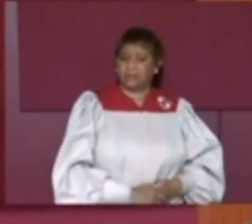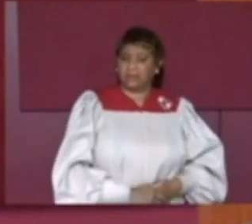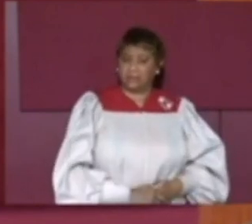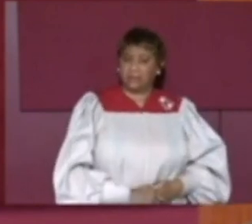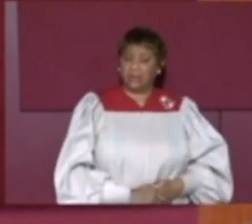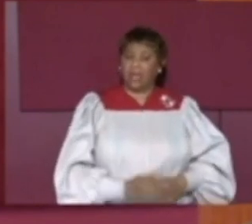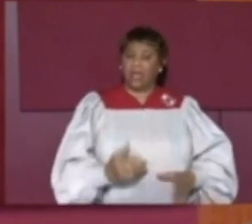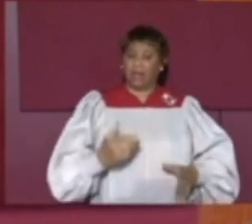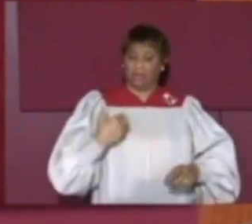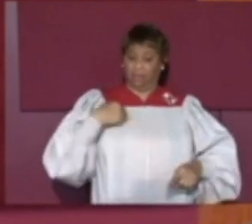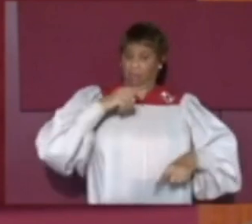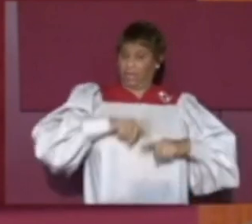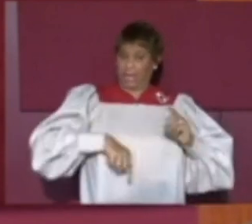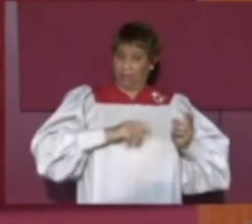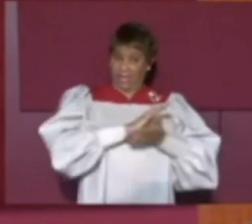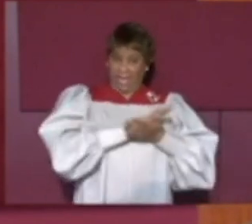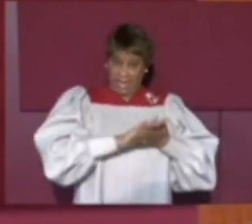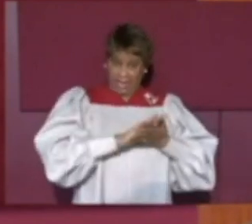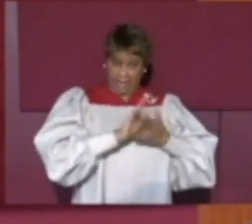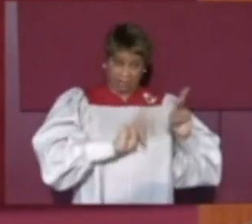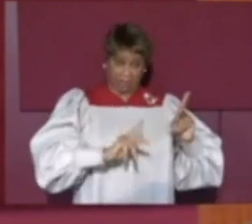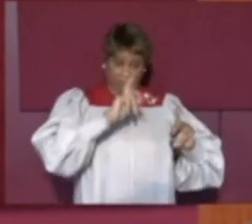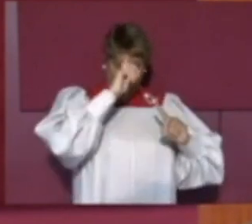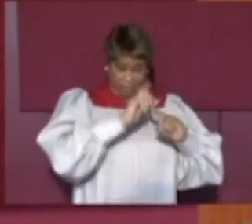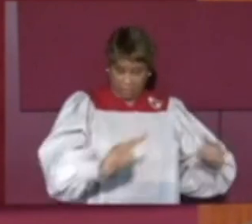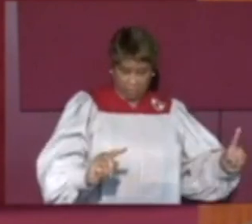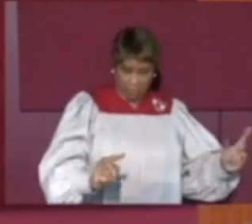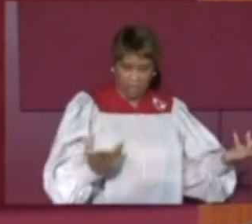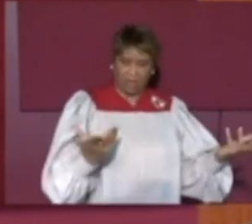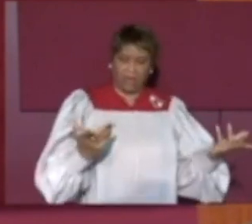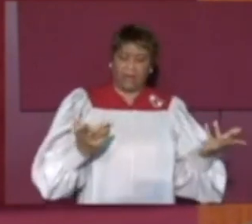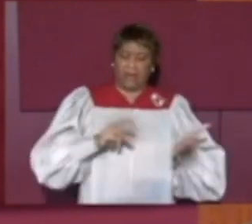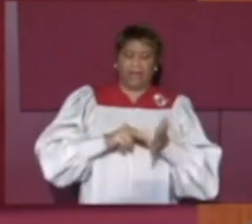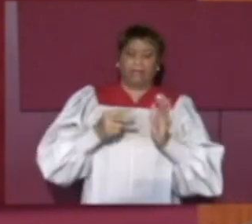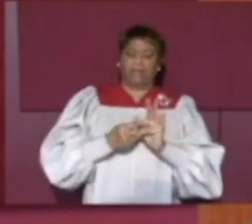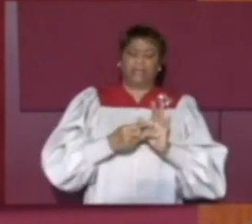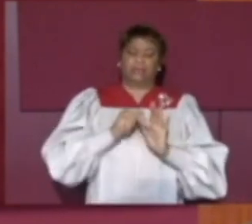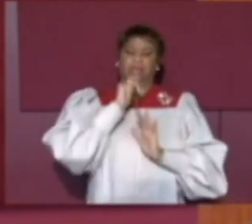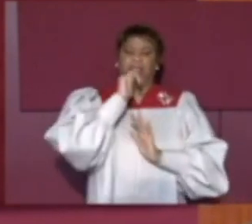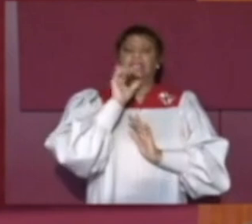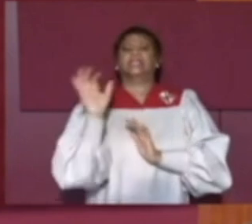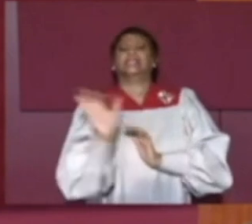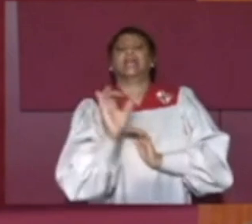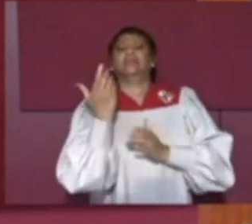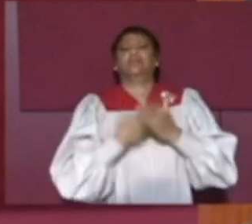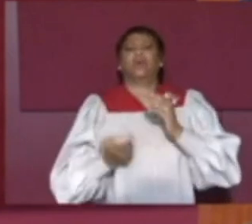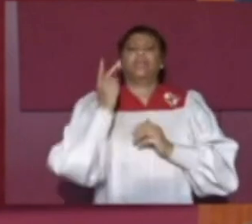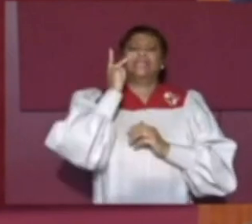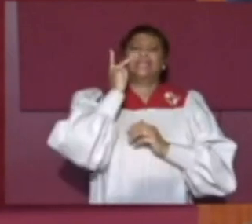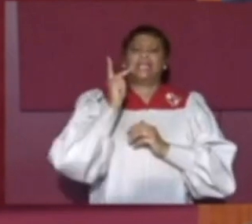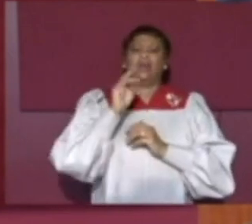we can't be kind to people that we don't agree with, we're no different than what we're seeing on the news.